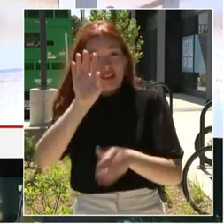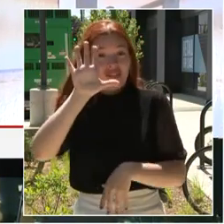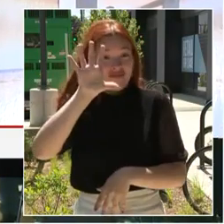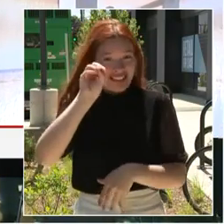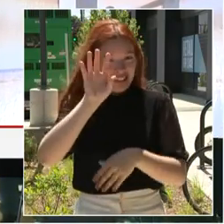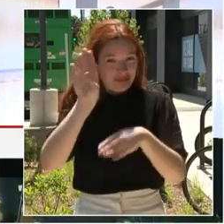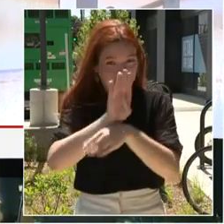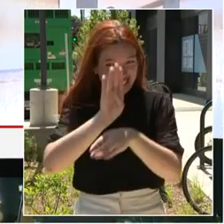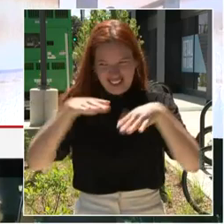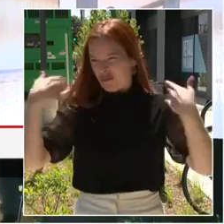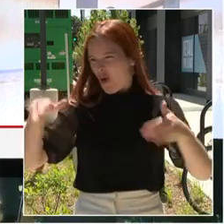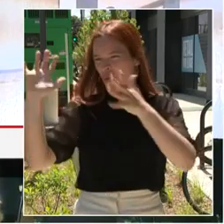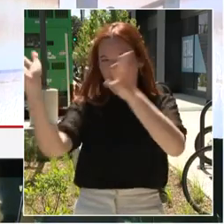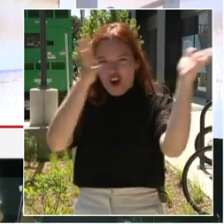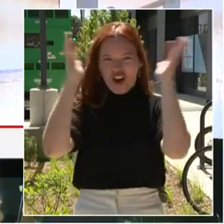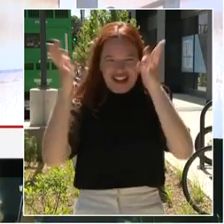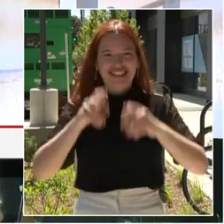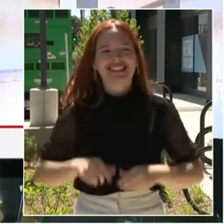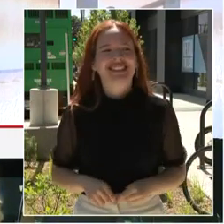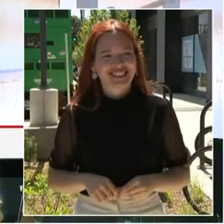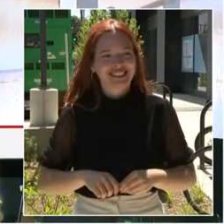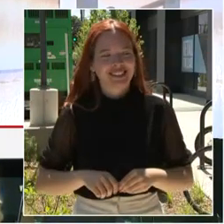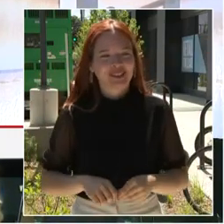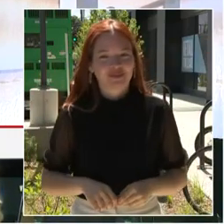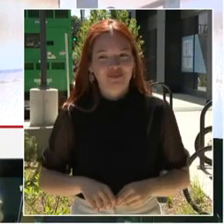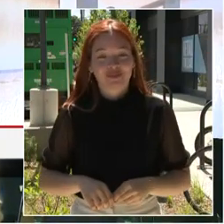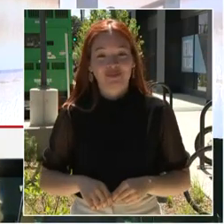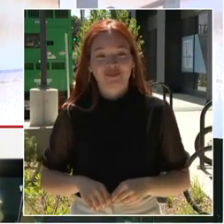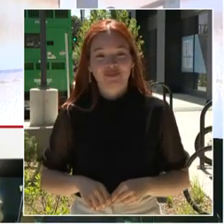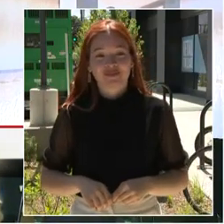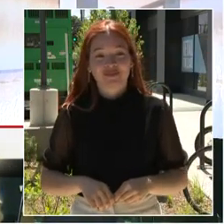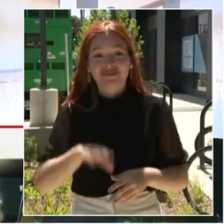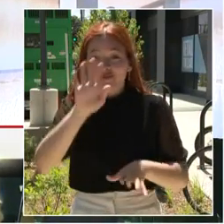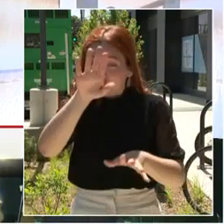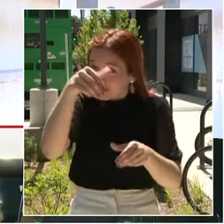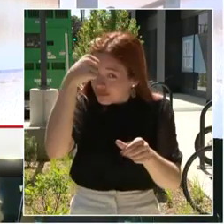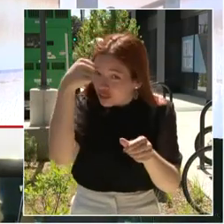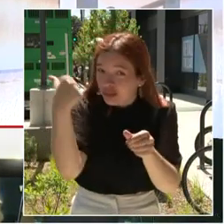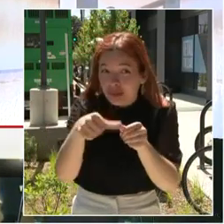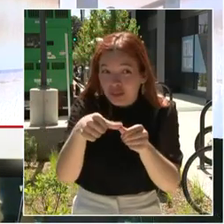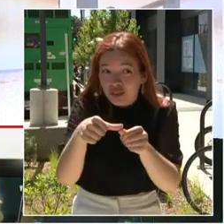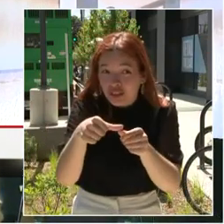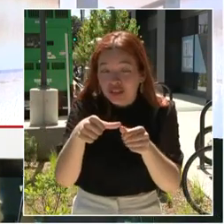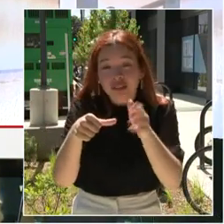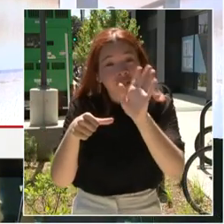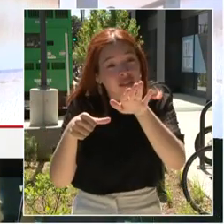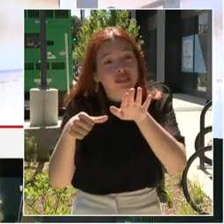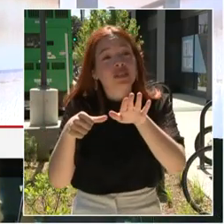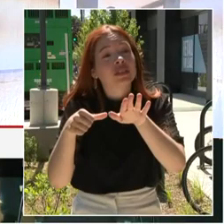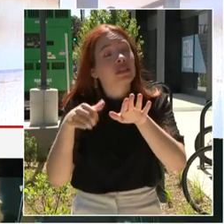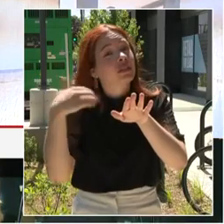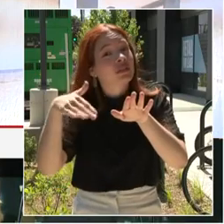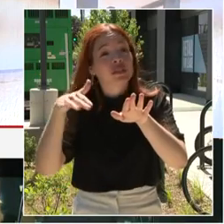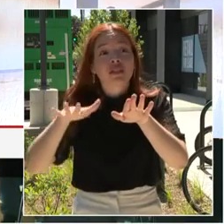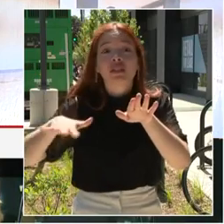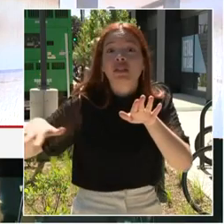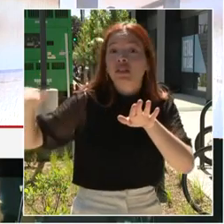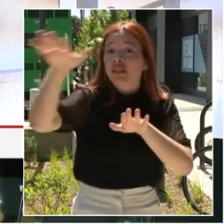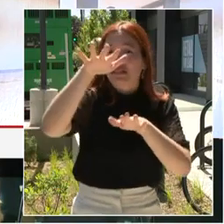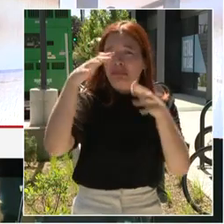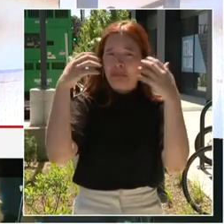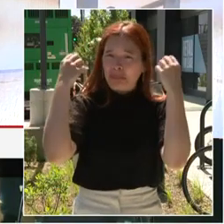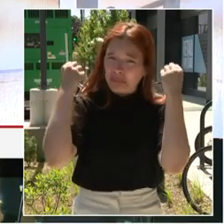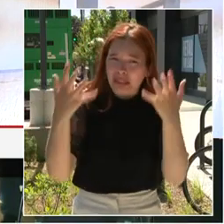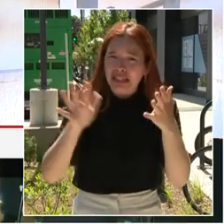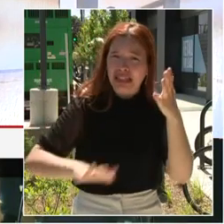And don't forget what she said. The largest cohort of Ward 7 grantees we've ever had in 1 year.